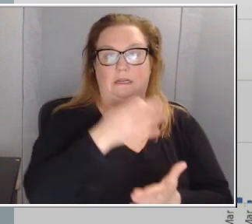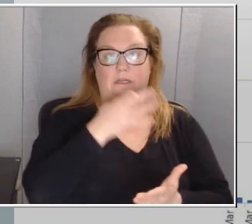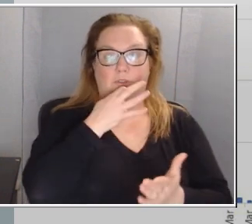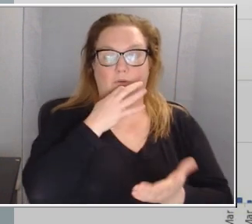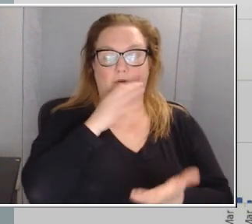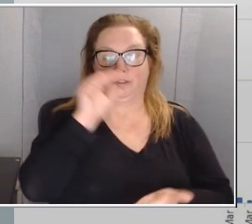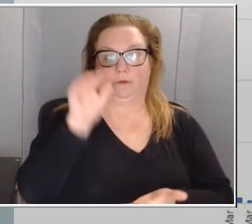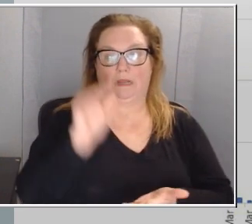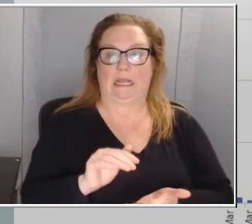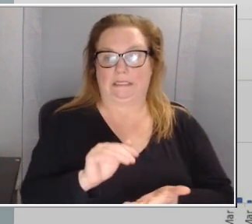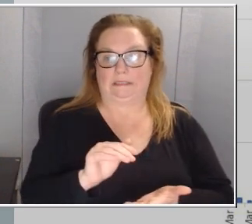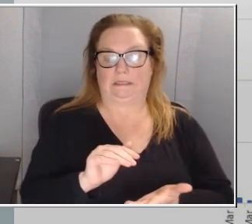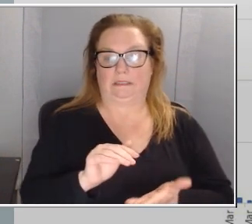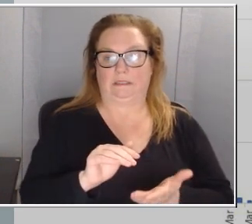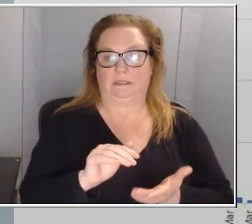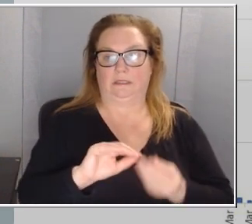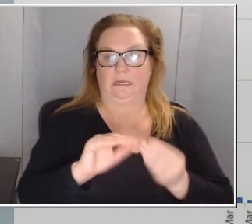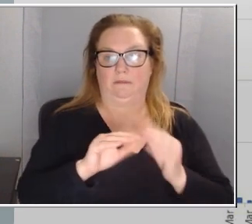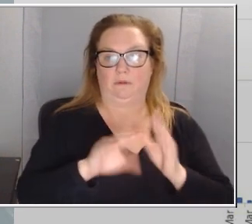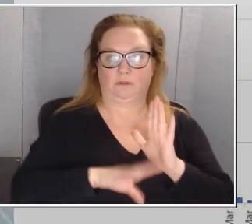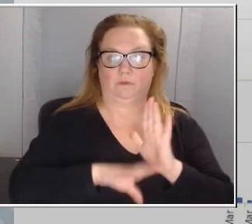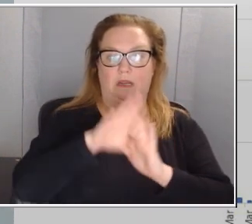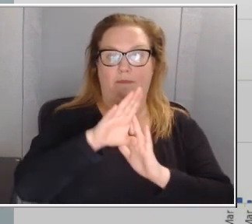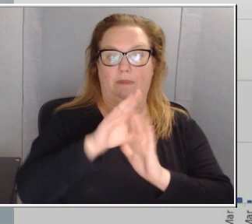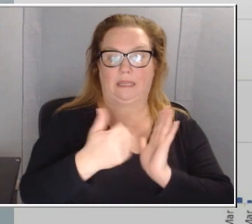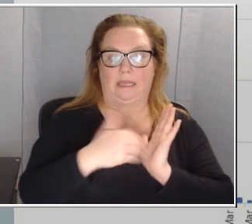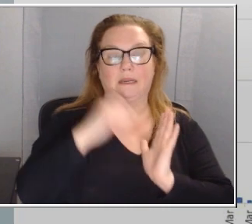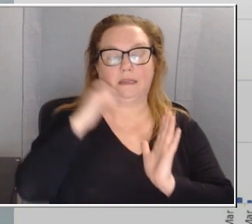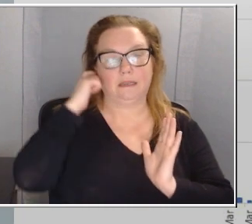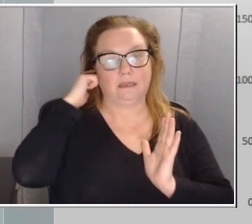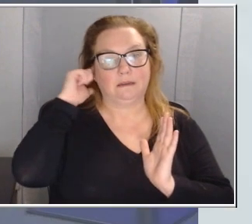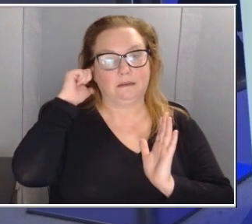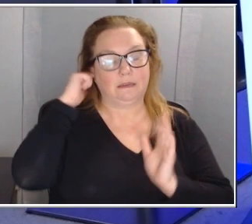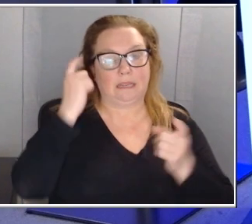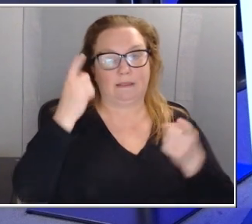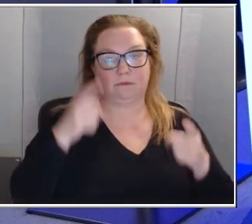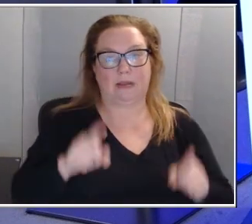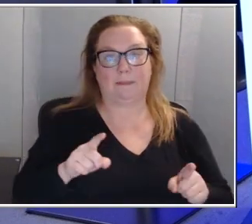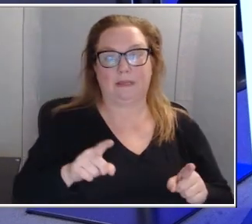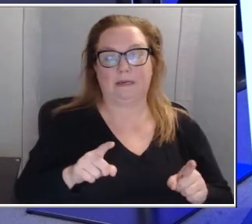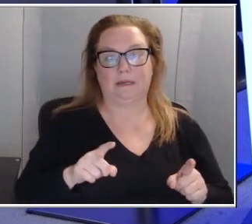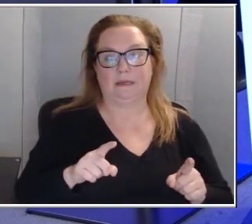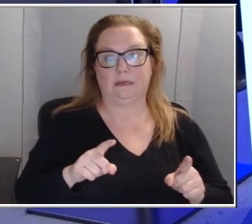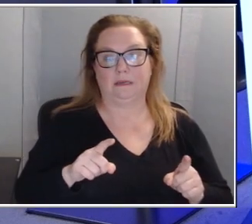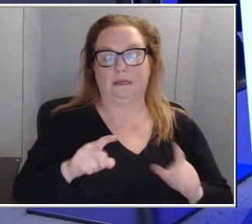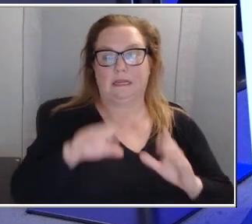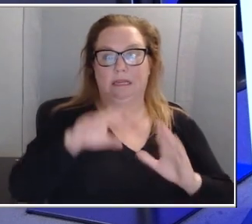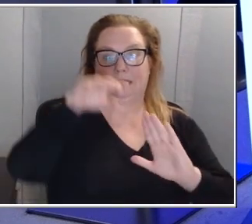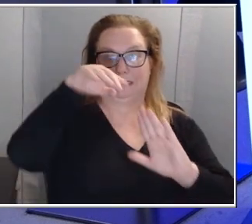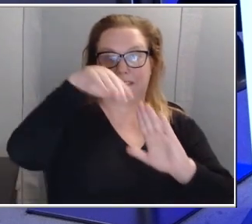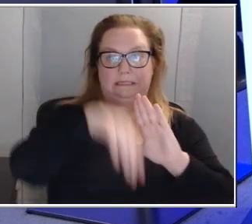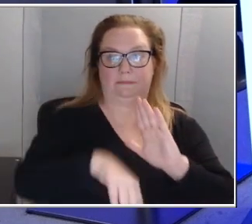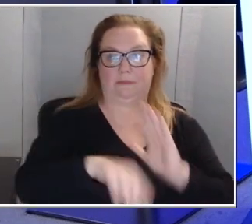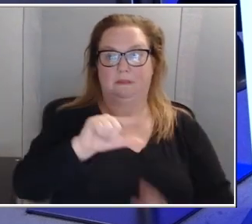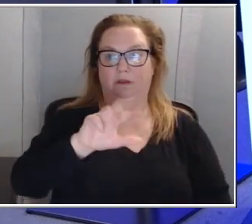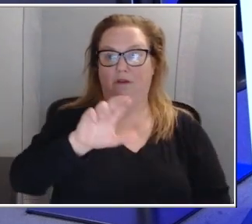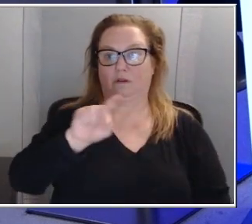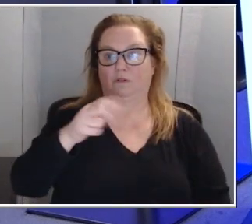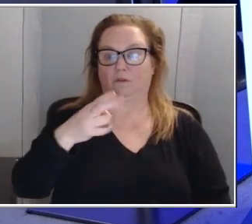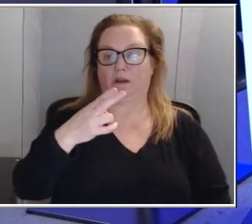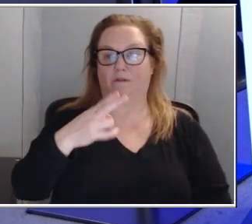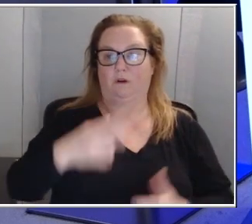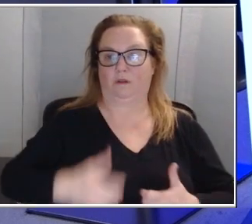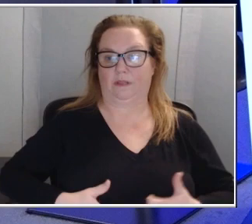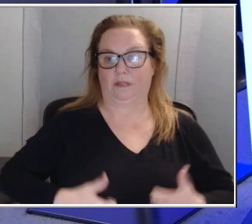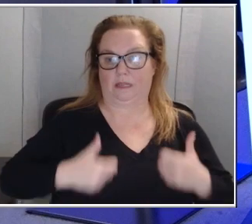things, the case is going to go up, and up. And that's exactly what you see here. That dip in that graph there, I think, are the lives that